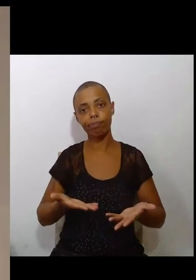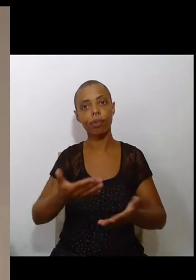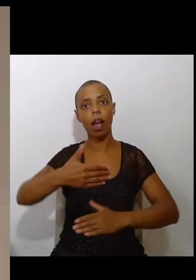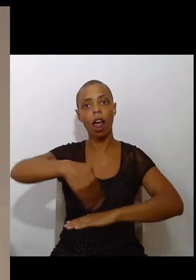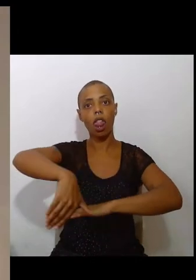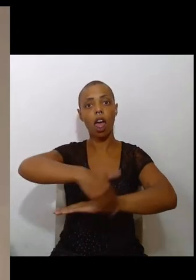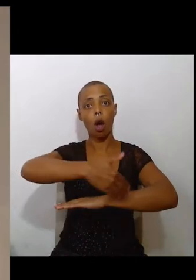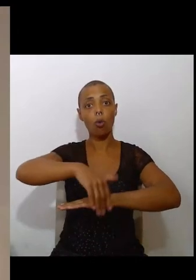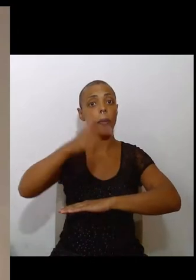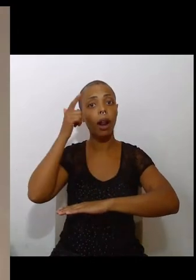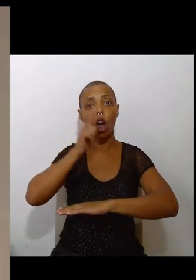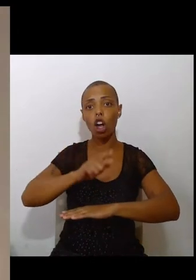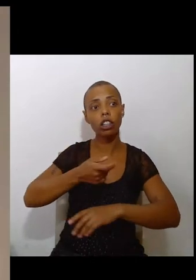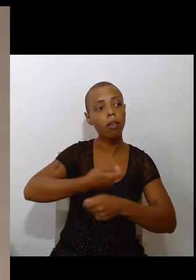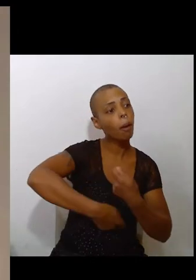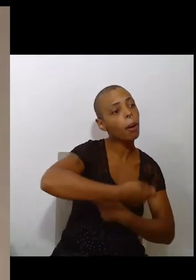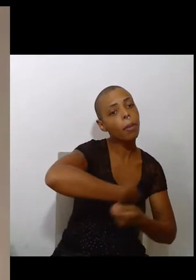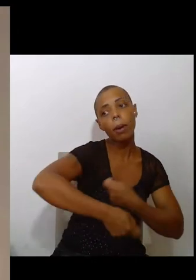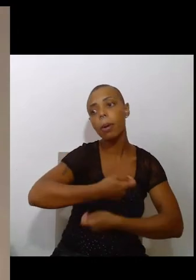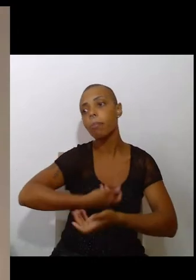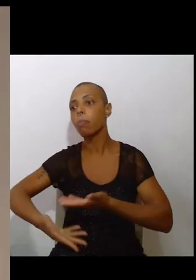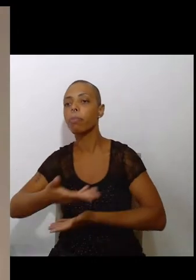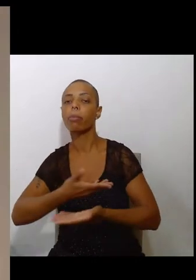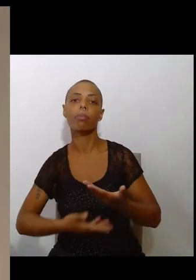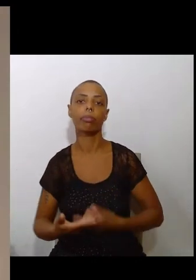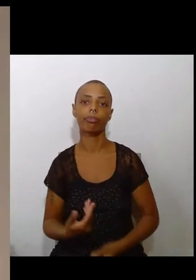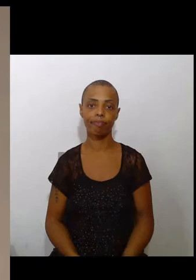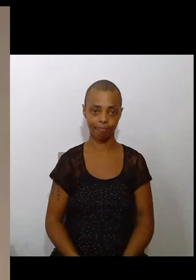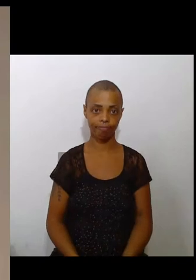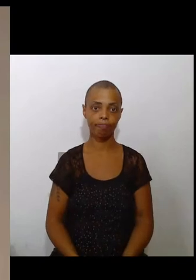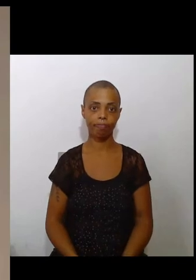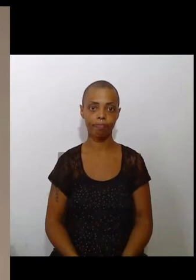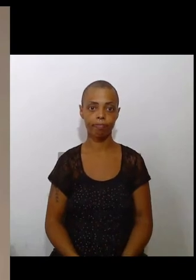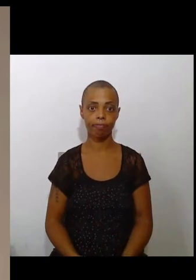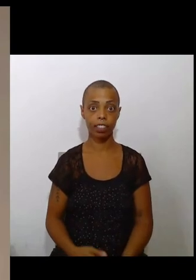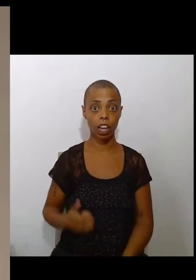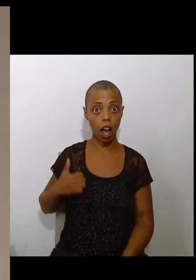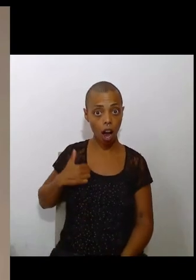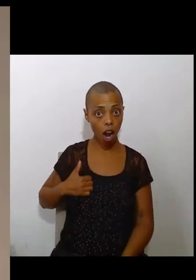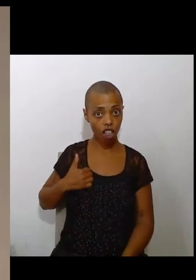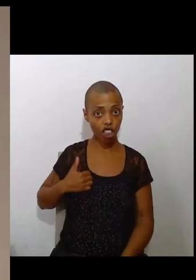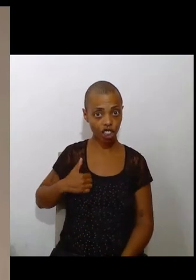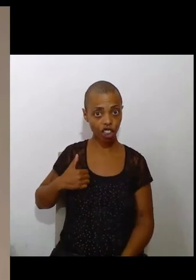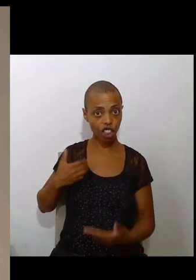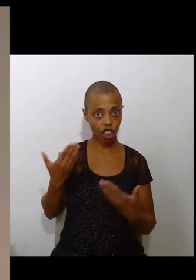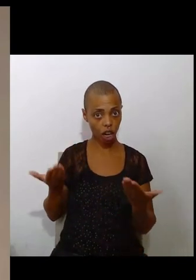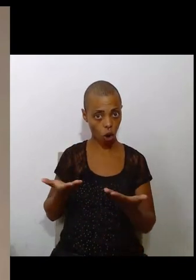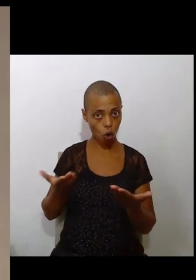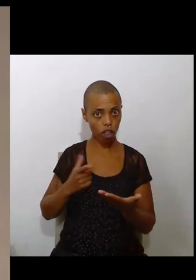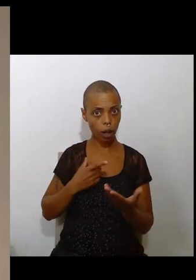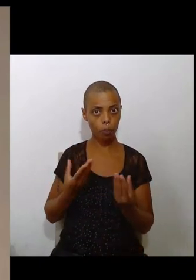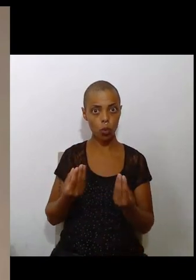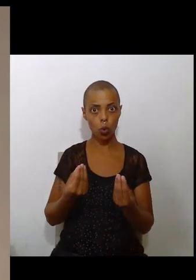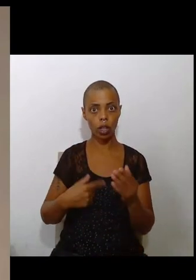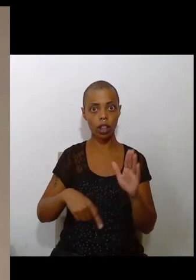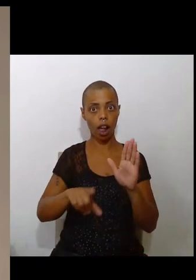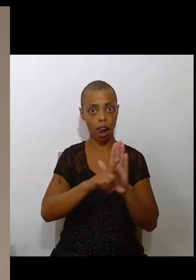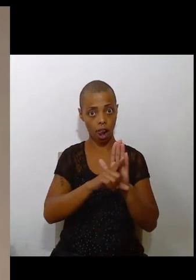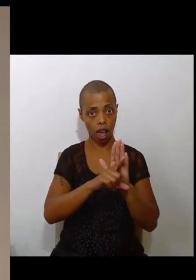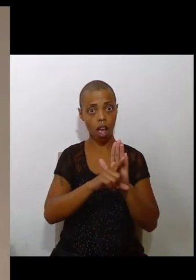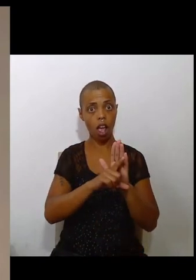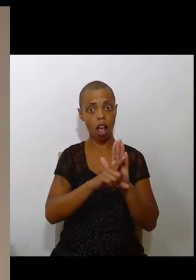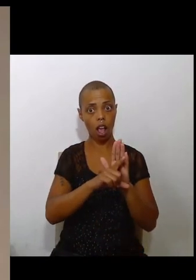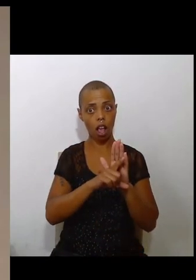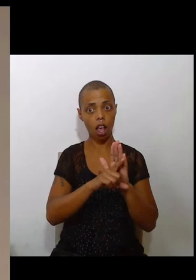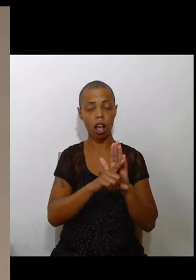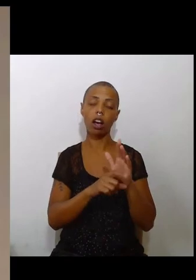used their uh bodies to make money and in Argentina today